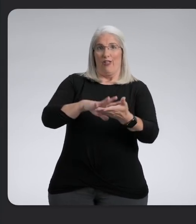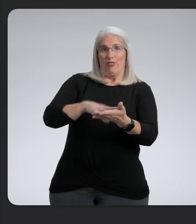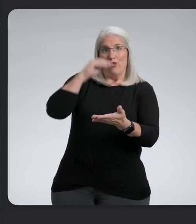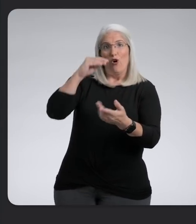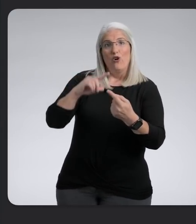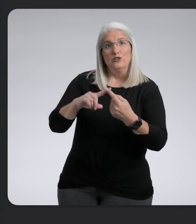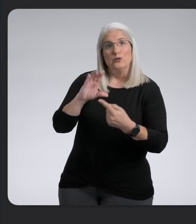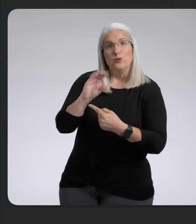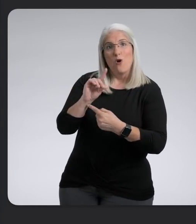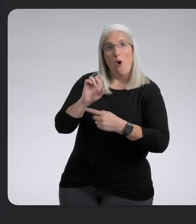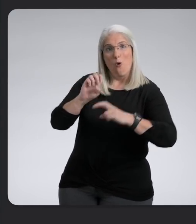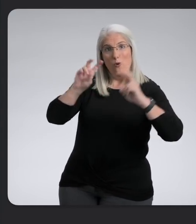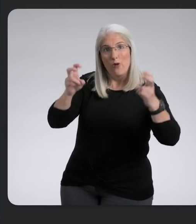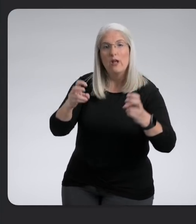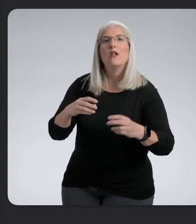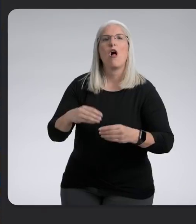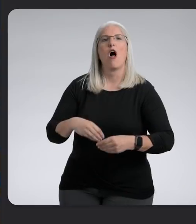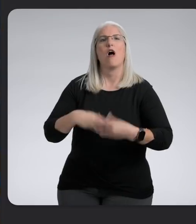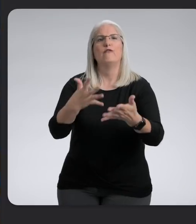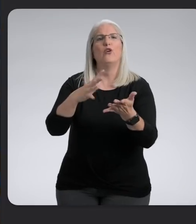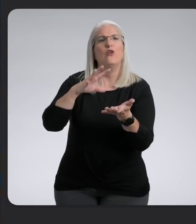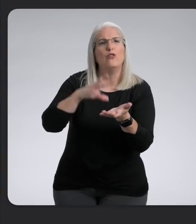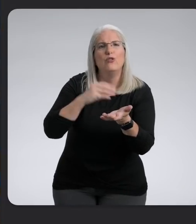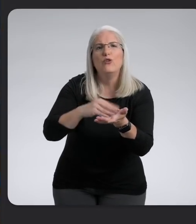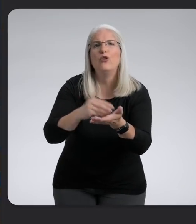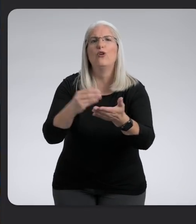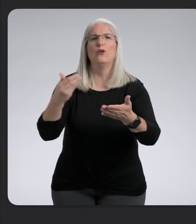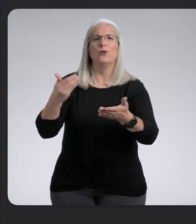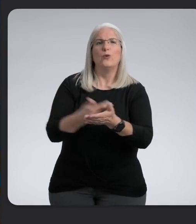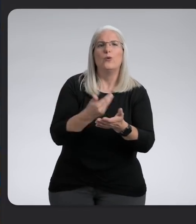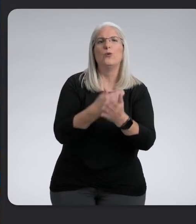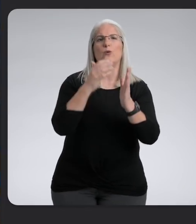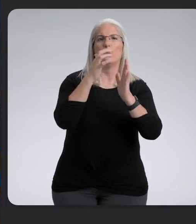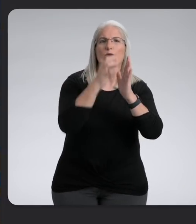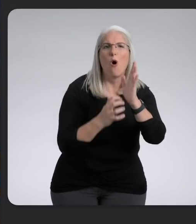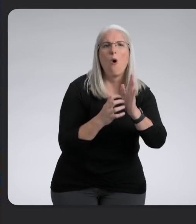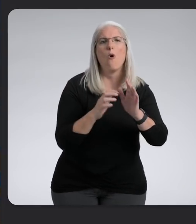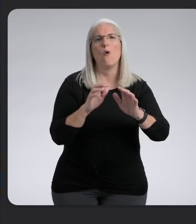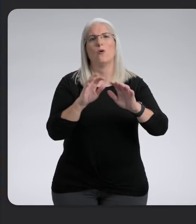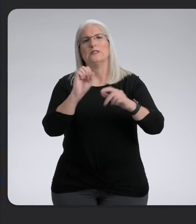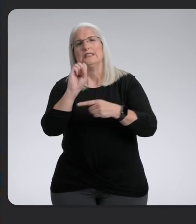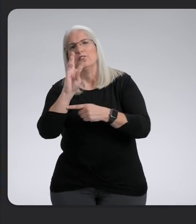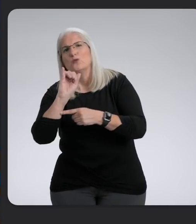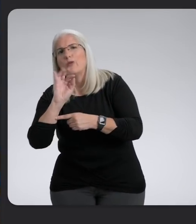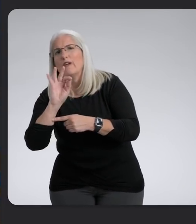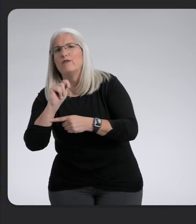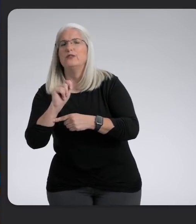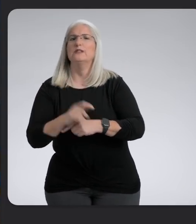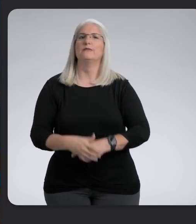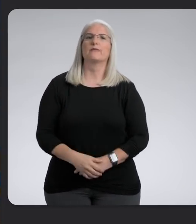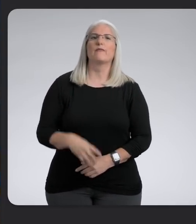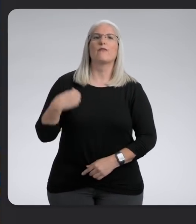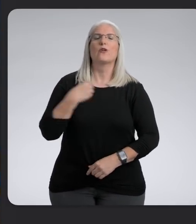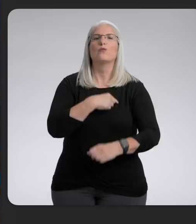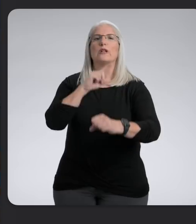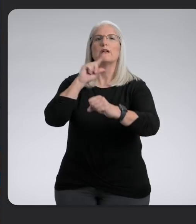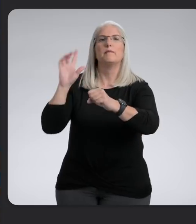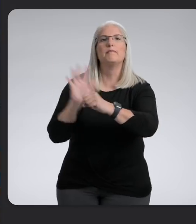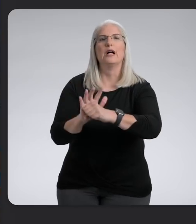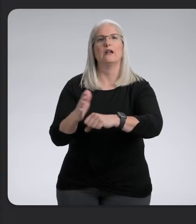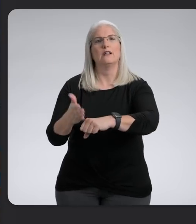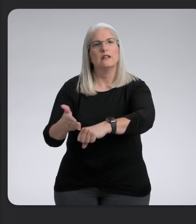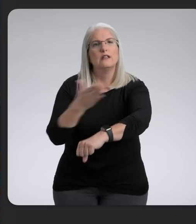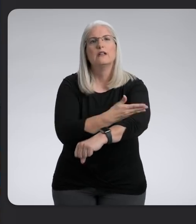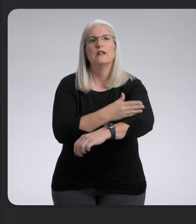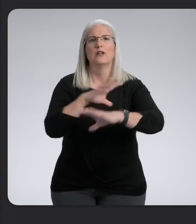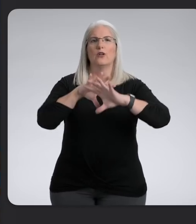new skills and learn Swift. We are committed to being a force for change as we seek to make the world a better place,